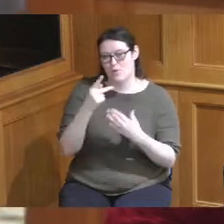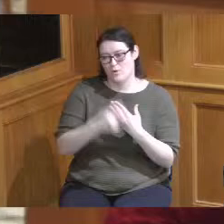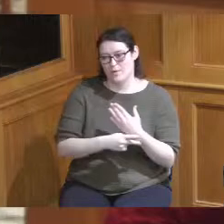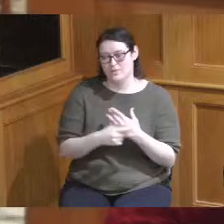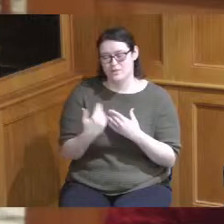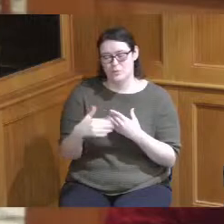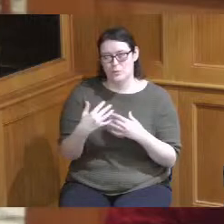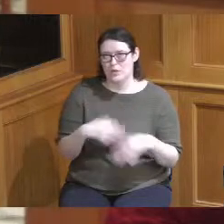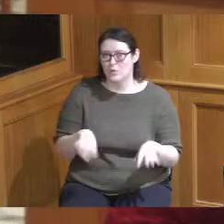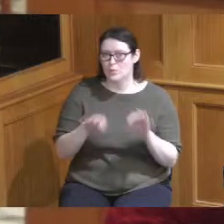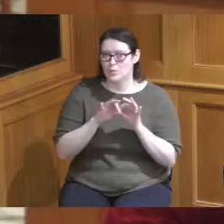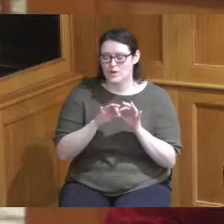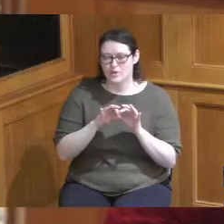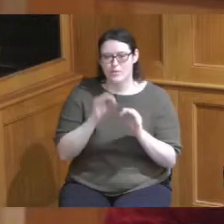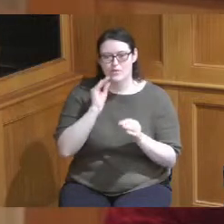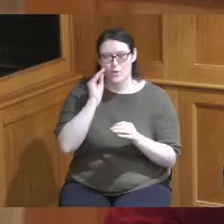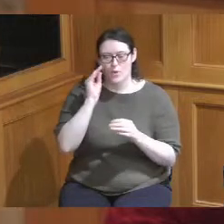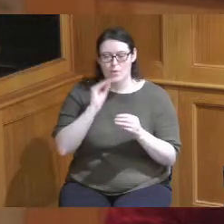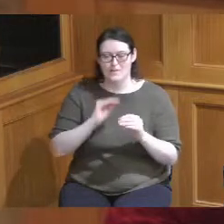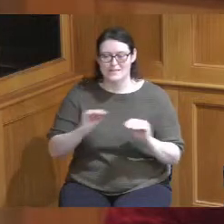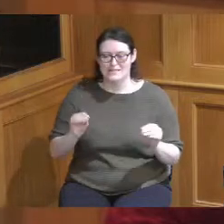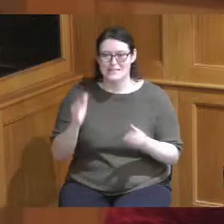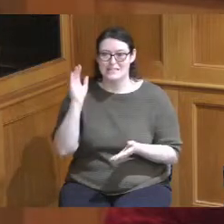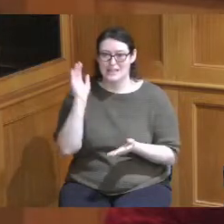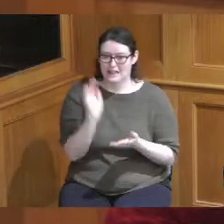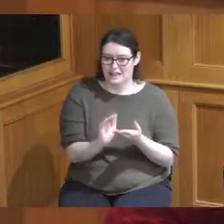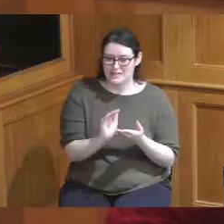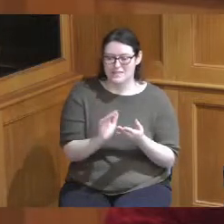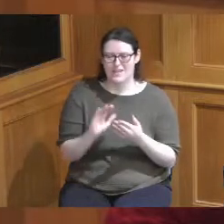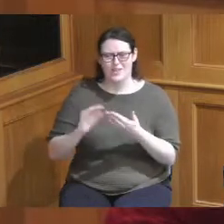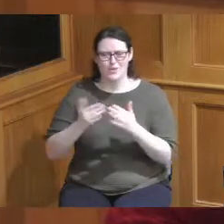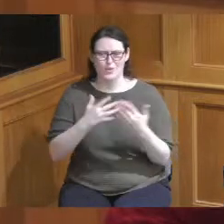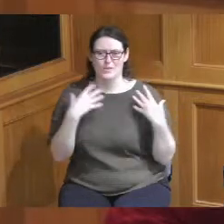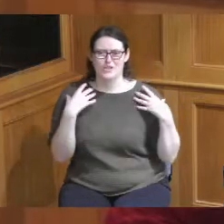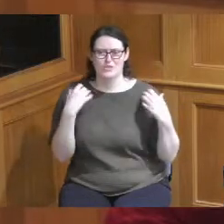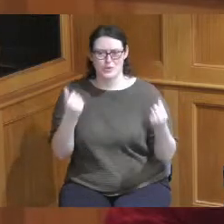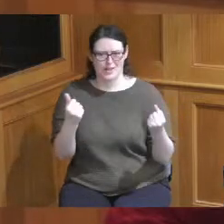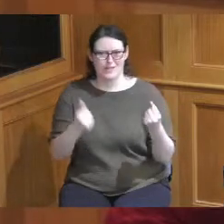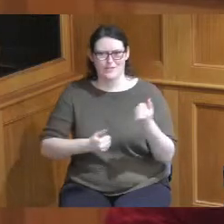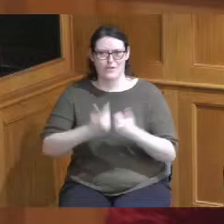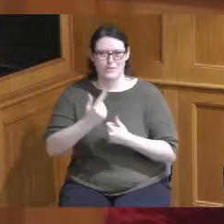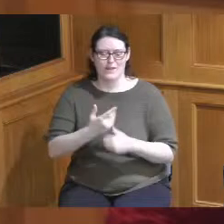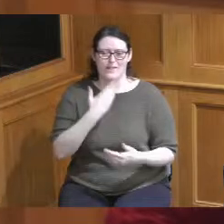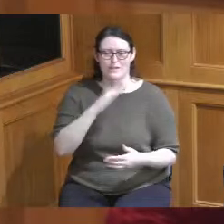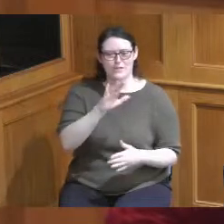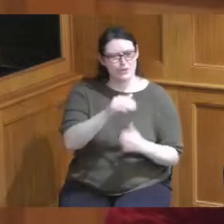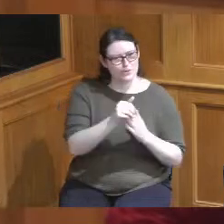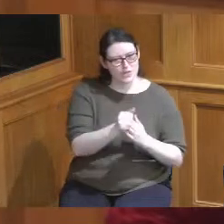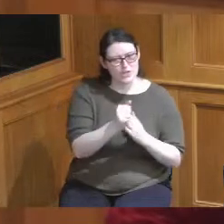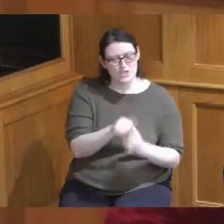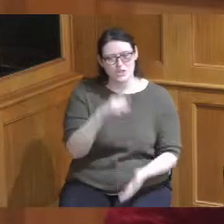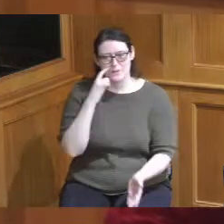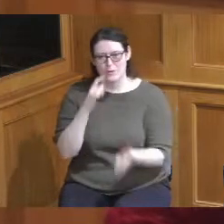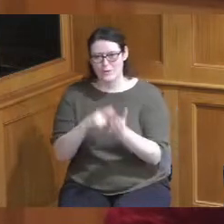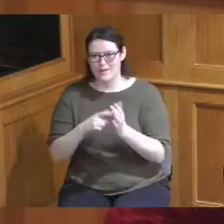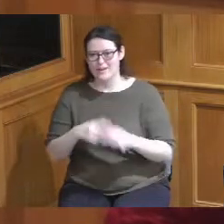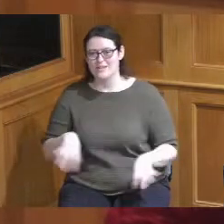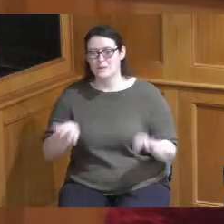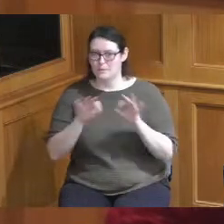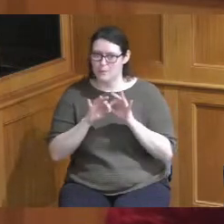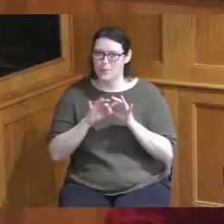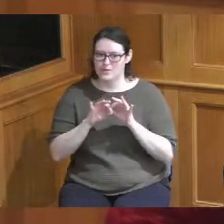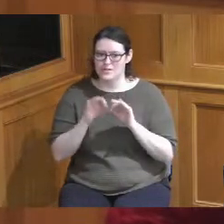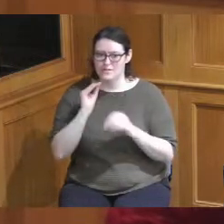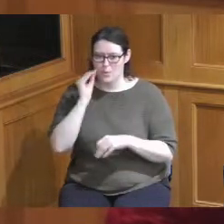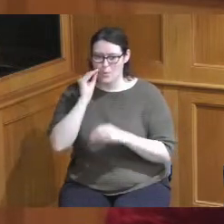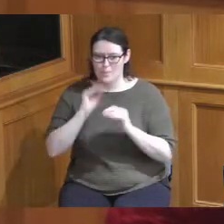reducing homelessness and building a stronger, more resilient community for everyone. Thank you for your leadership and recognizing the importance of